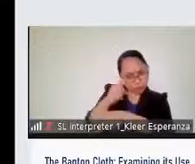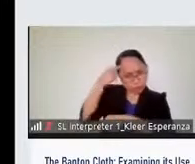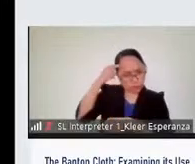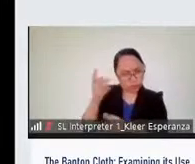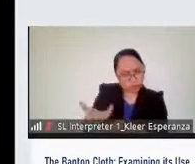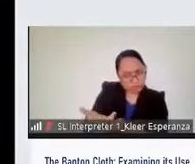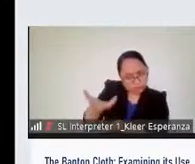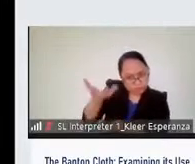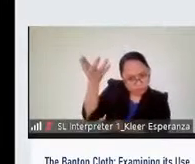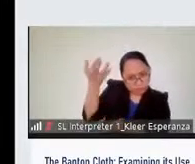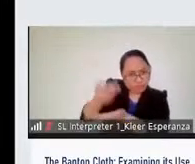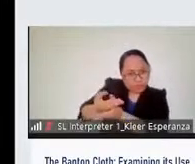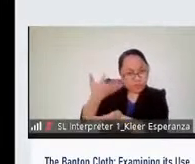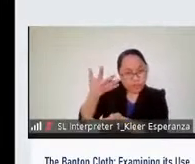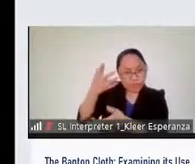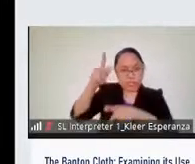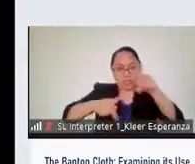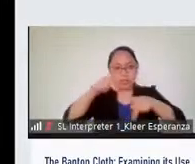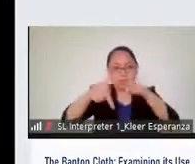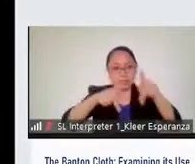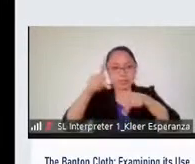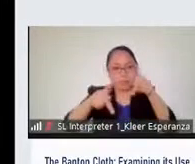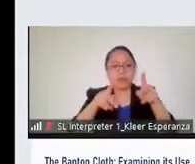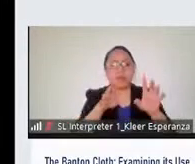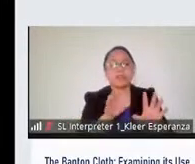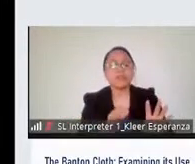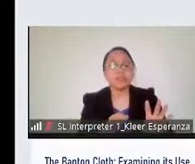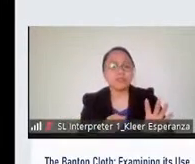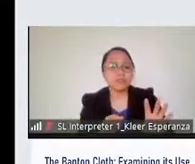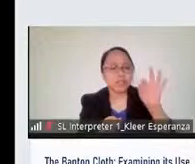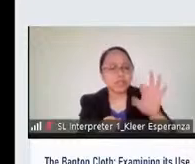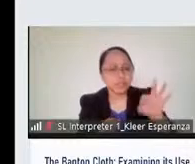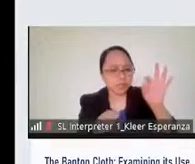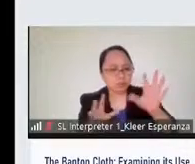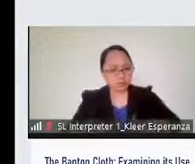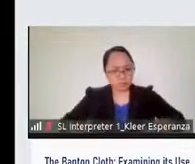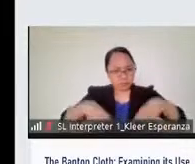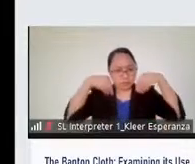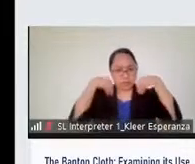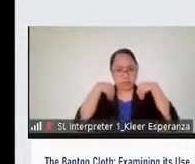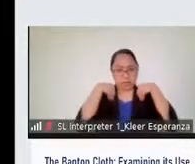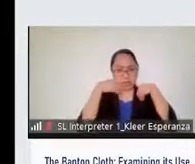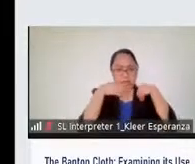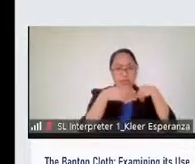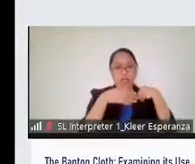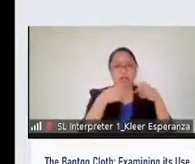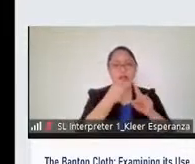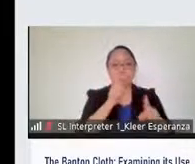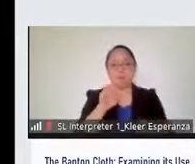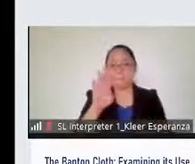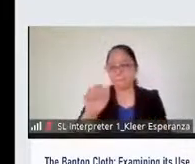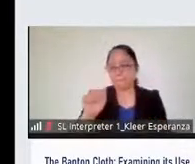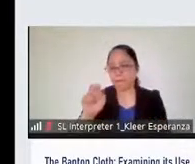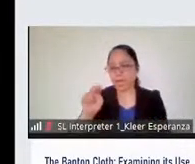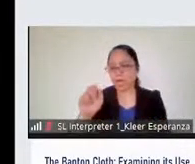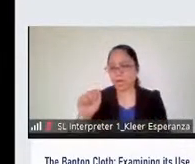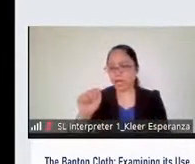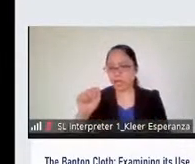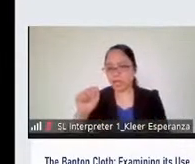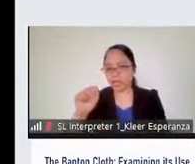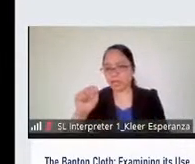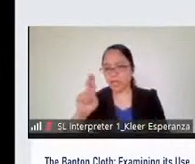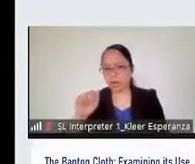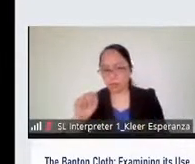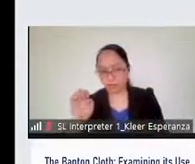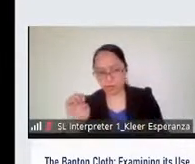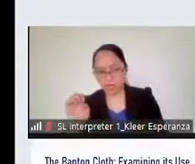to the upper class. We selected the cotton blanket kinutian or inladang from Banaue, Ifugao, and shroud